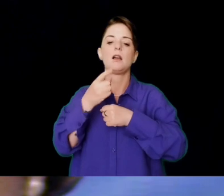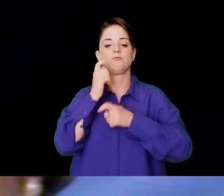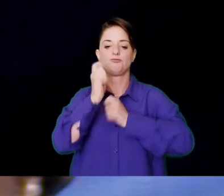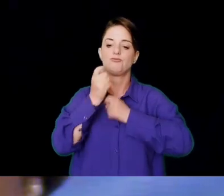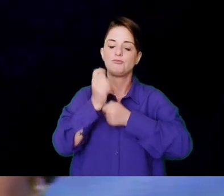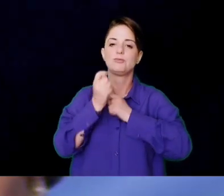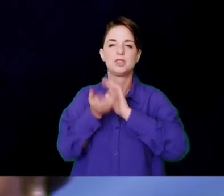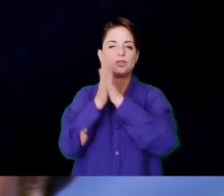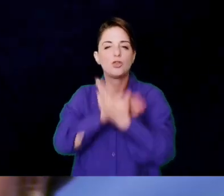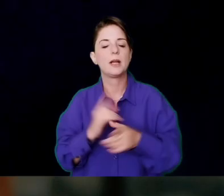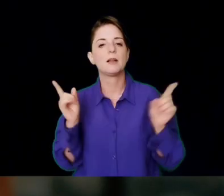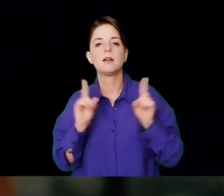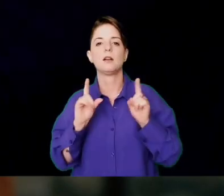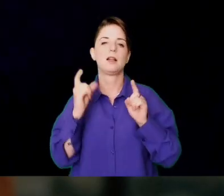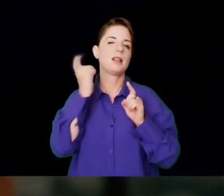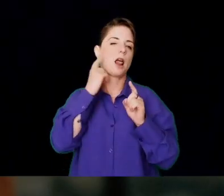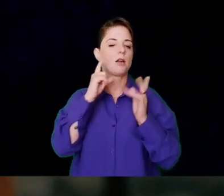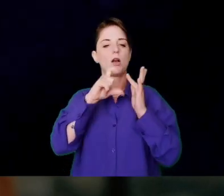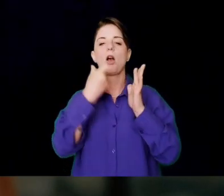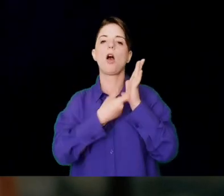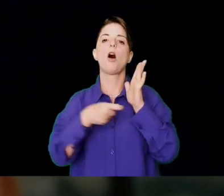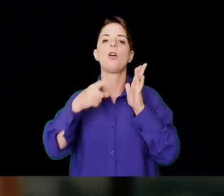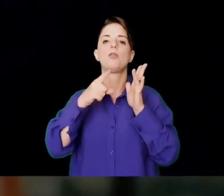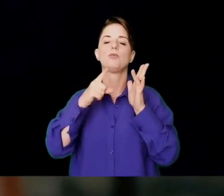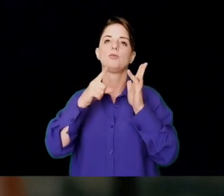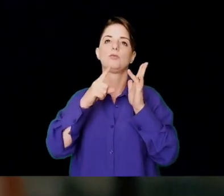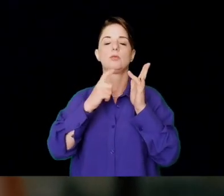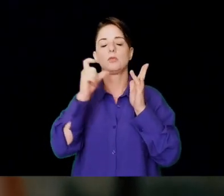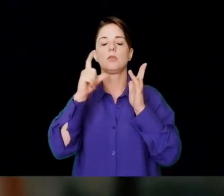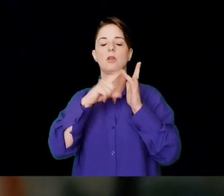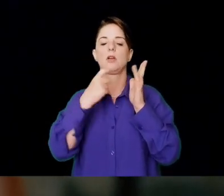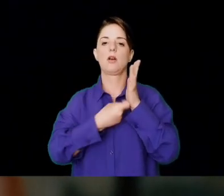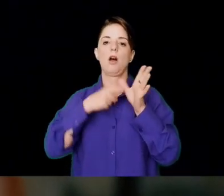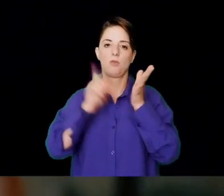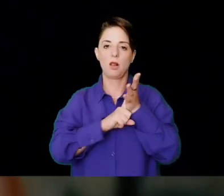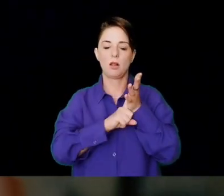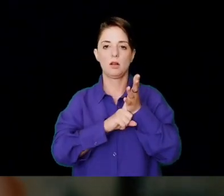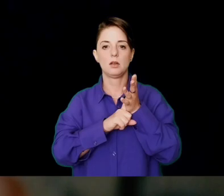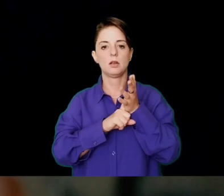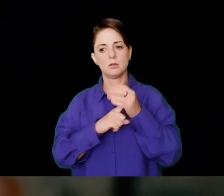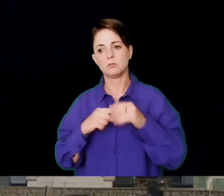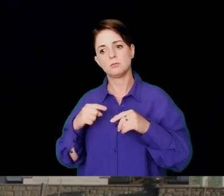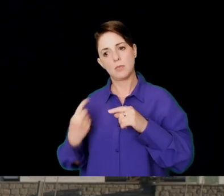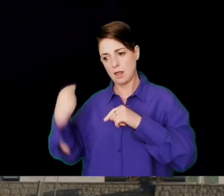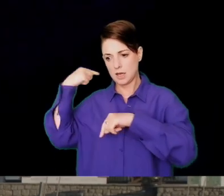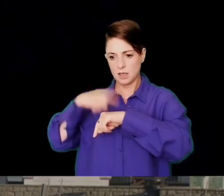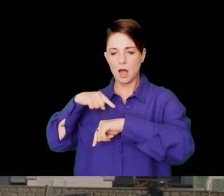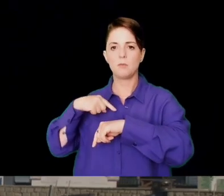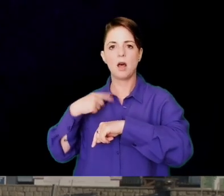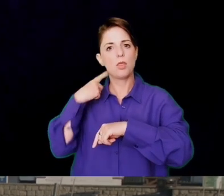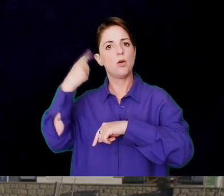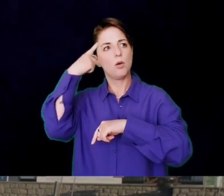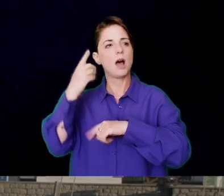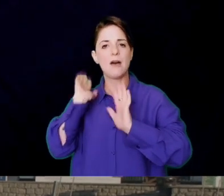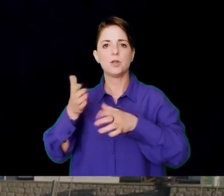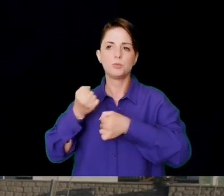is destroying delicate coral. It was one of those things in this world, you have to sort of stand up and, be counted. I went to London